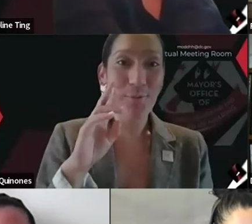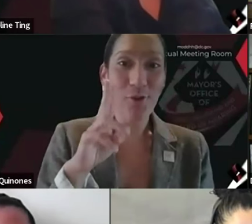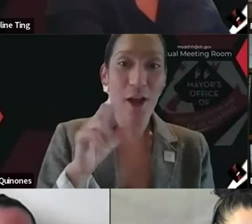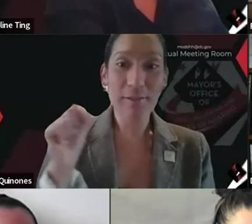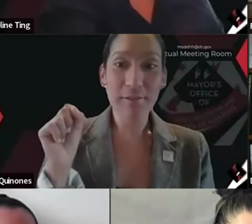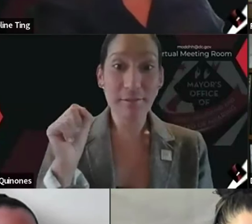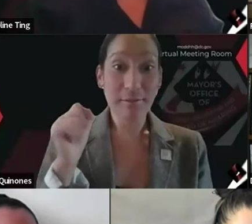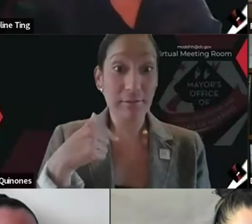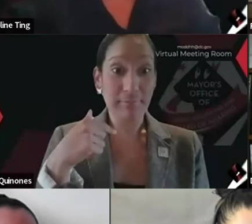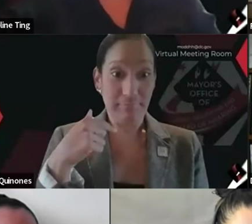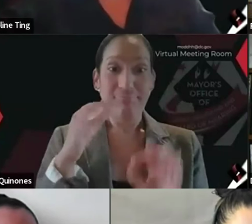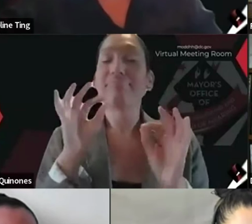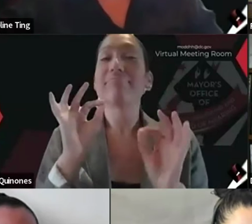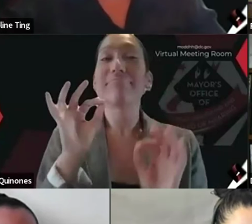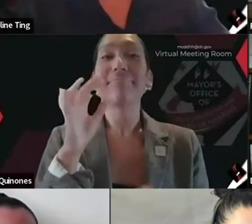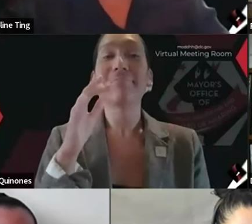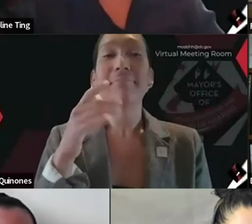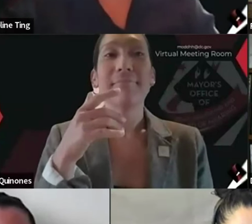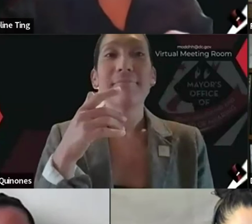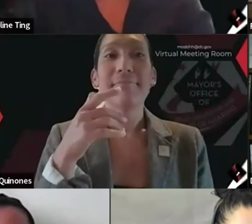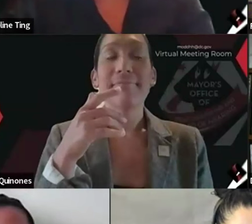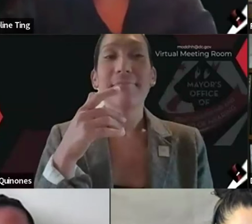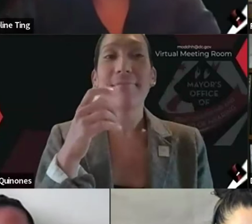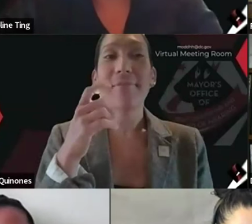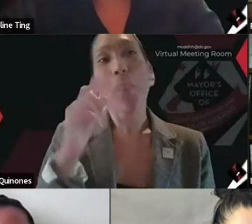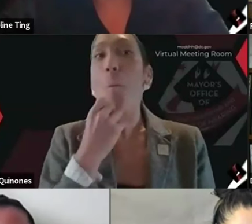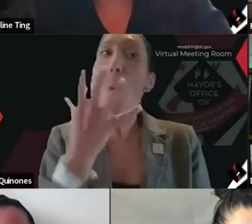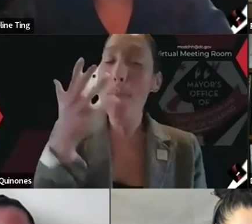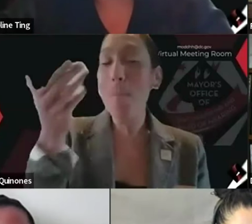Wonderful. Thank you. Thank you, Russ.